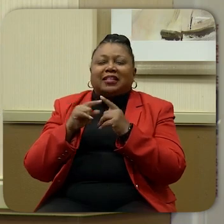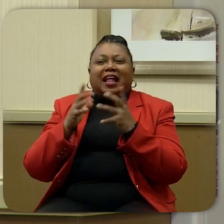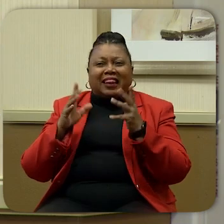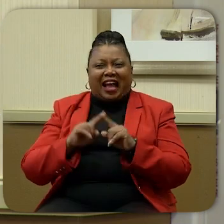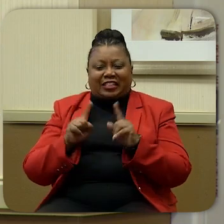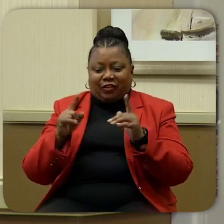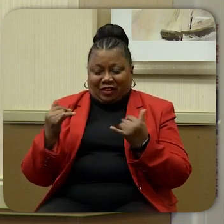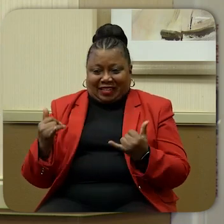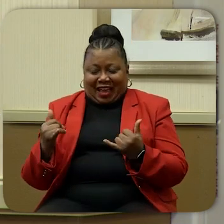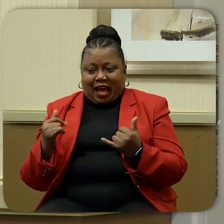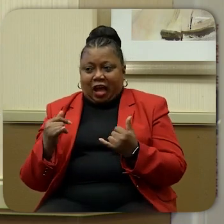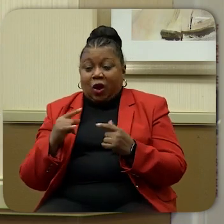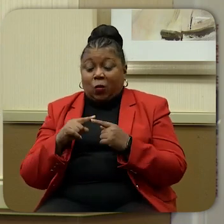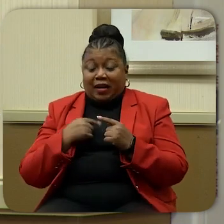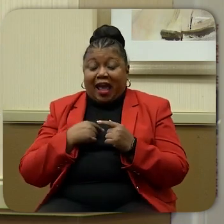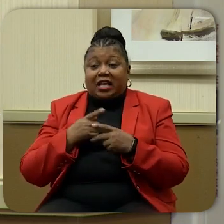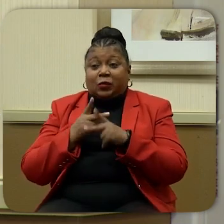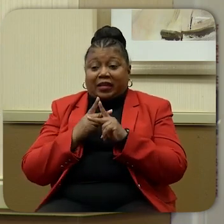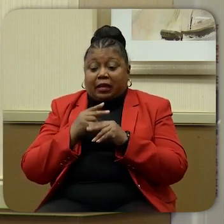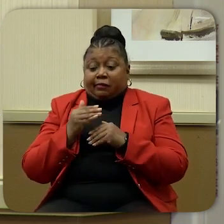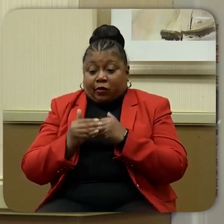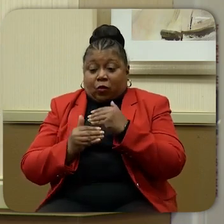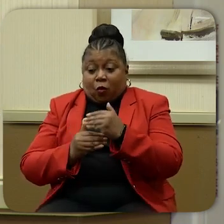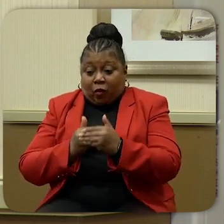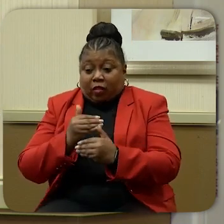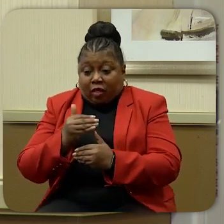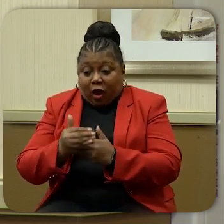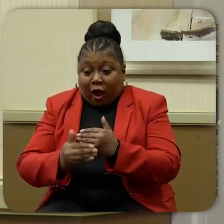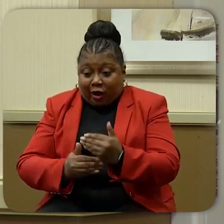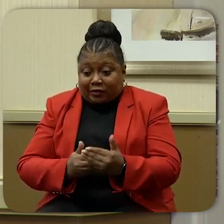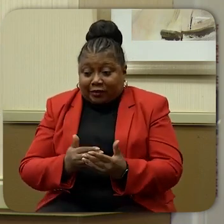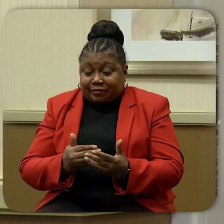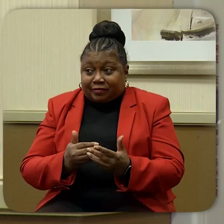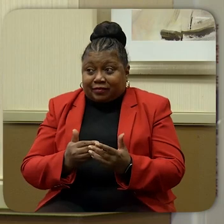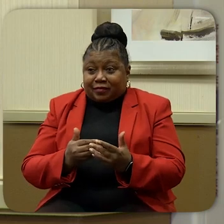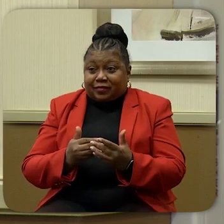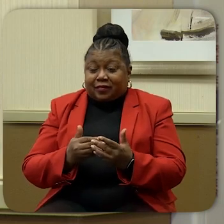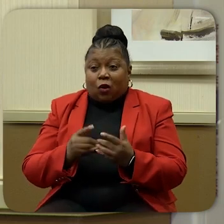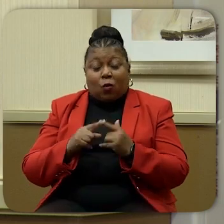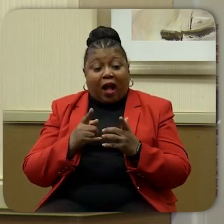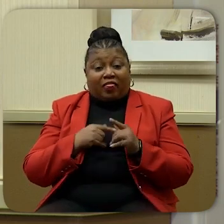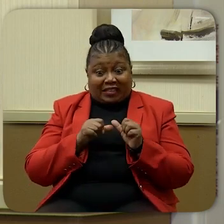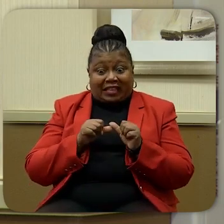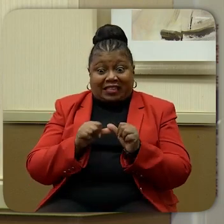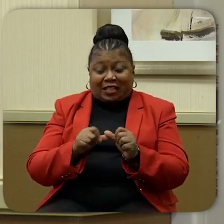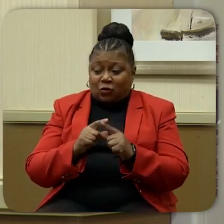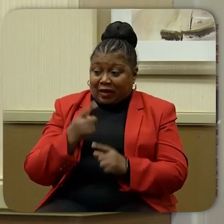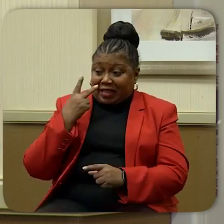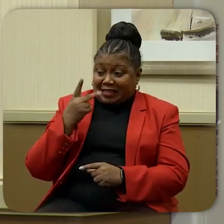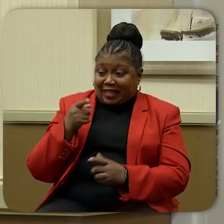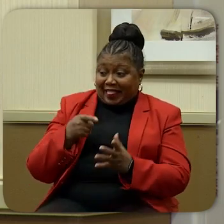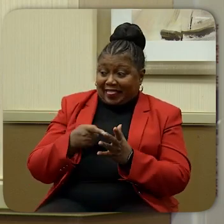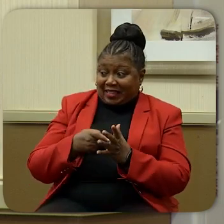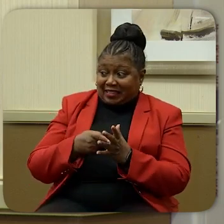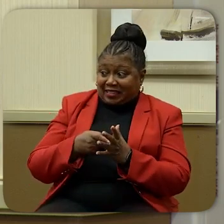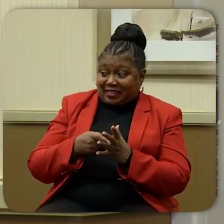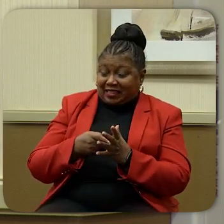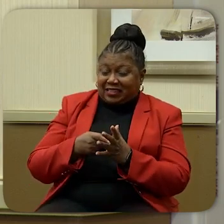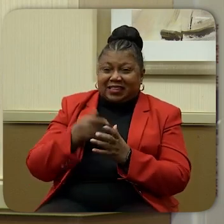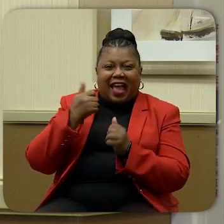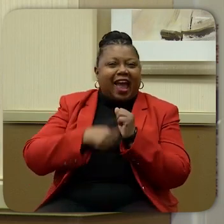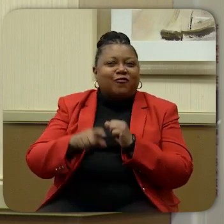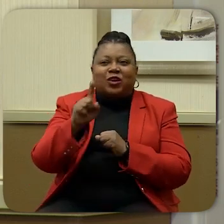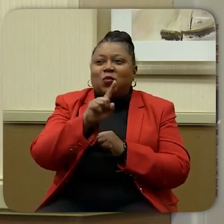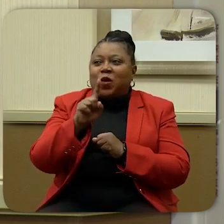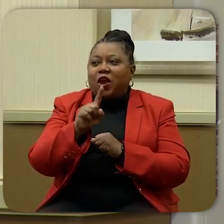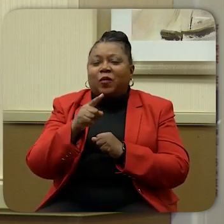lot different. Where when as we keep going along, you get more, wow, this exists, and I see this